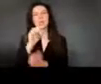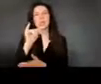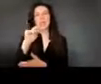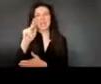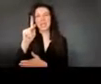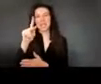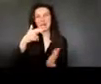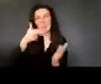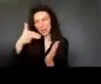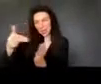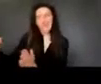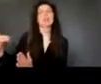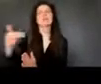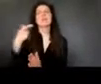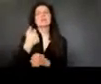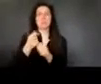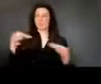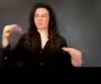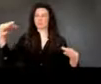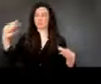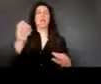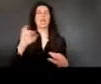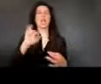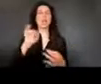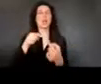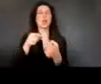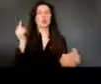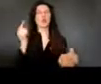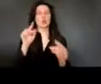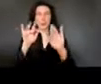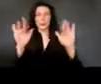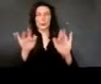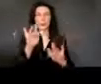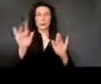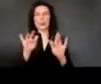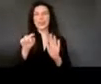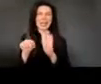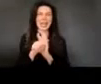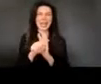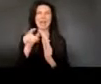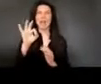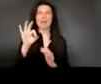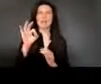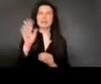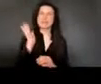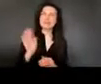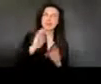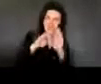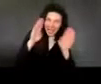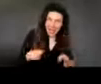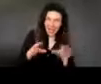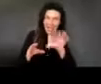to create these sort of reverse negatives of former domestic spaces in and around